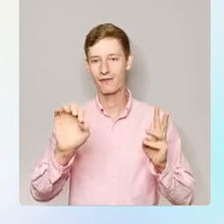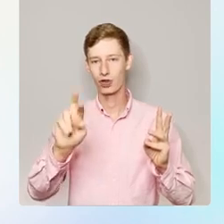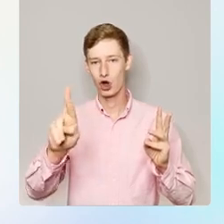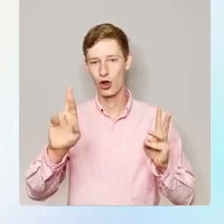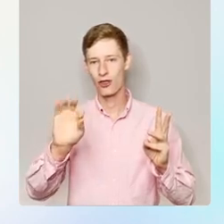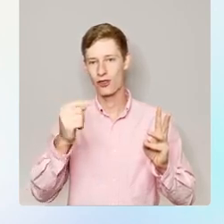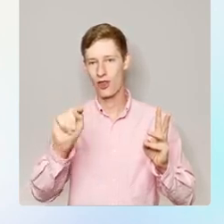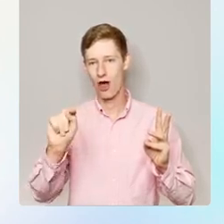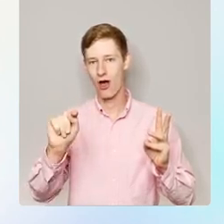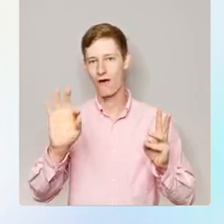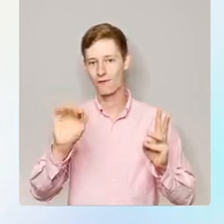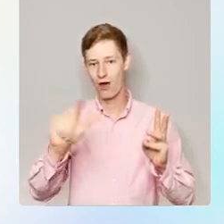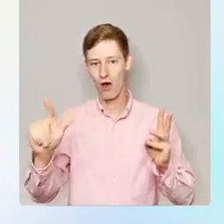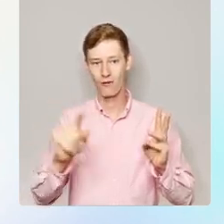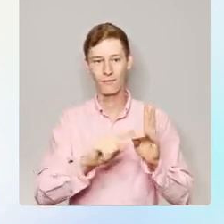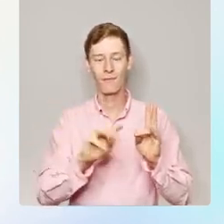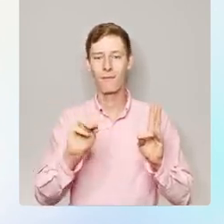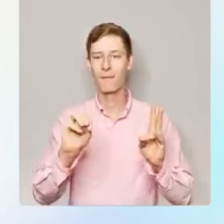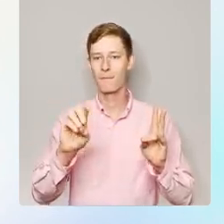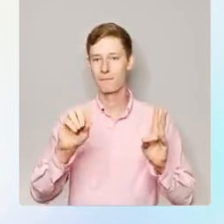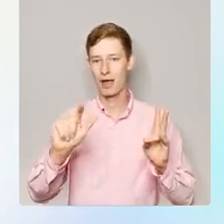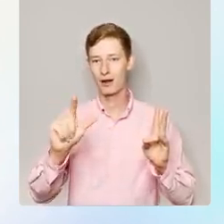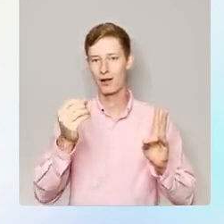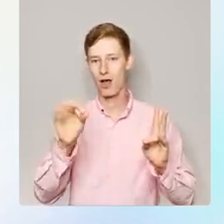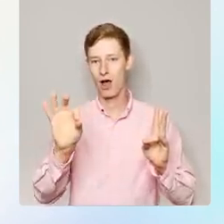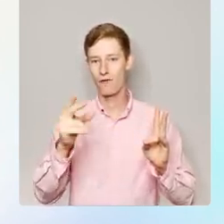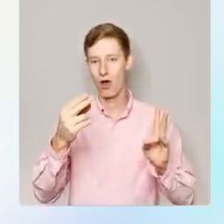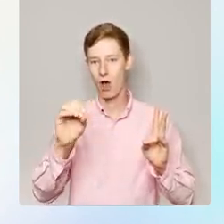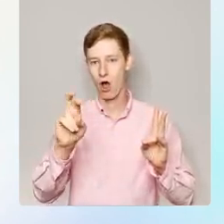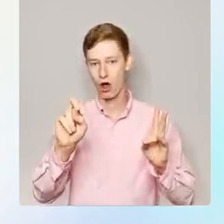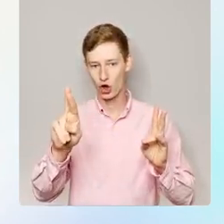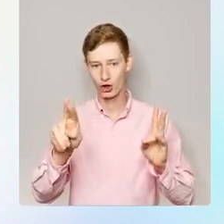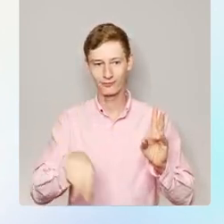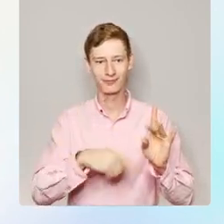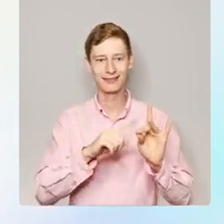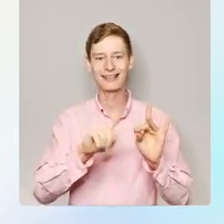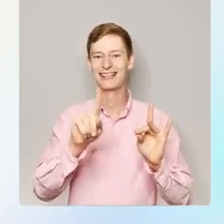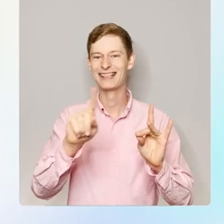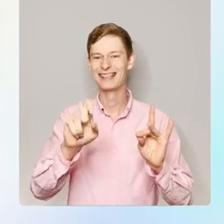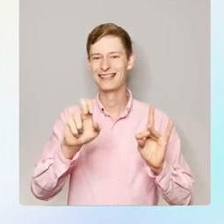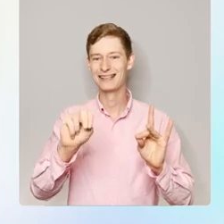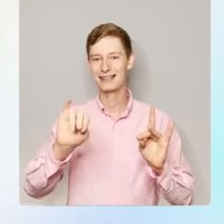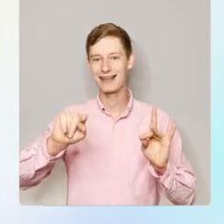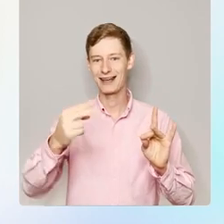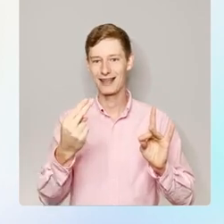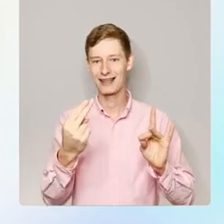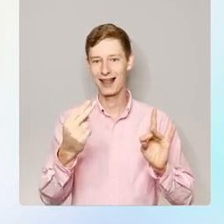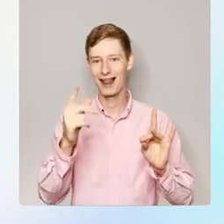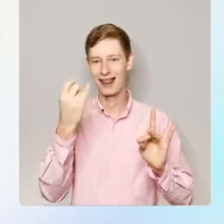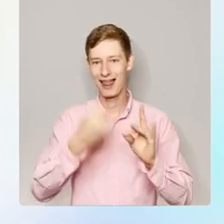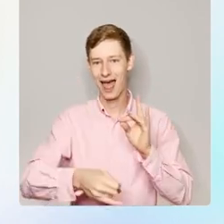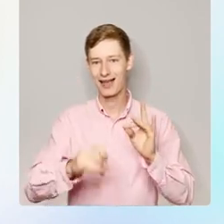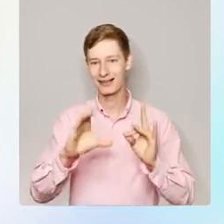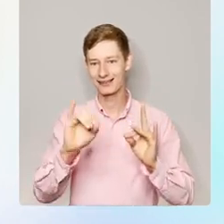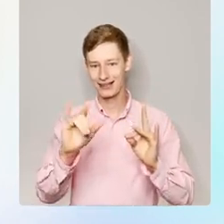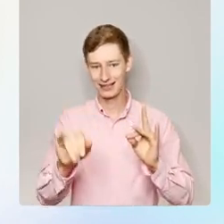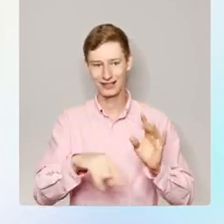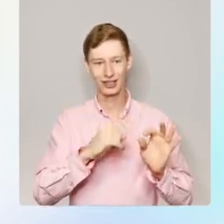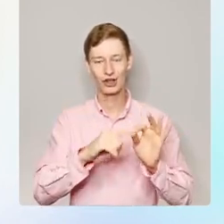Fall, Medal of Honor Above and Beyond, Zenith The Last City,